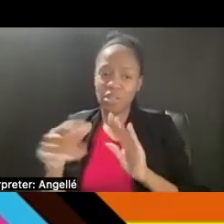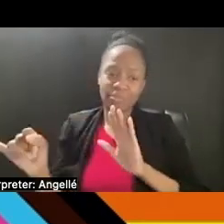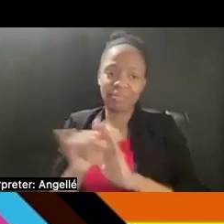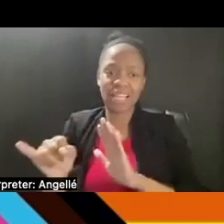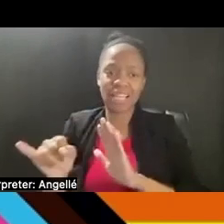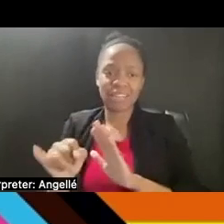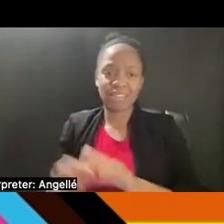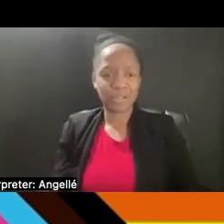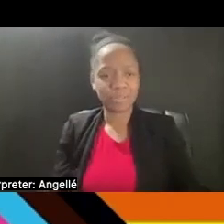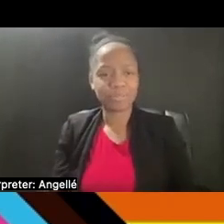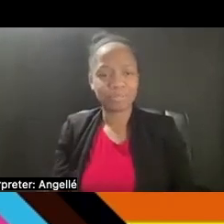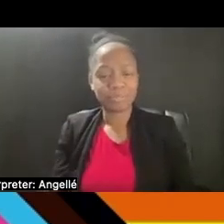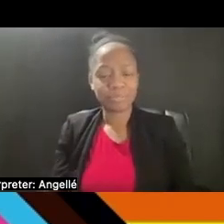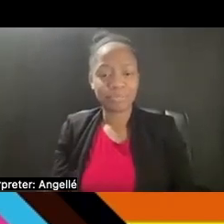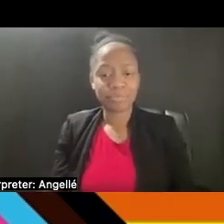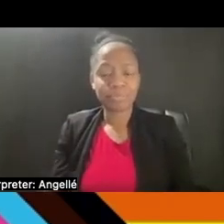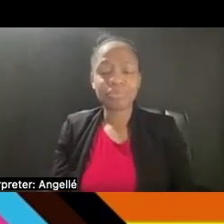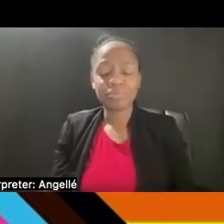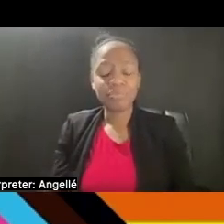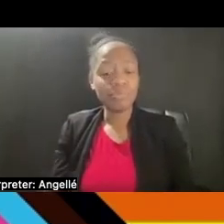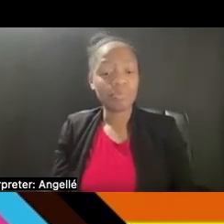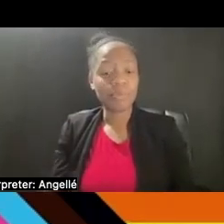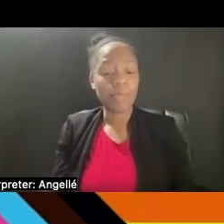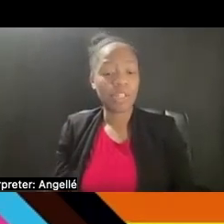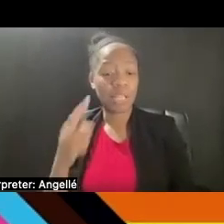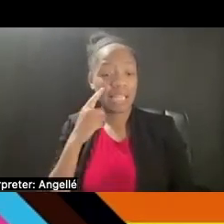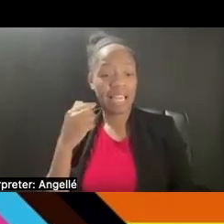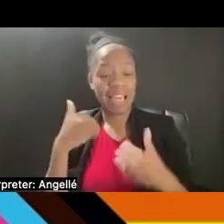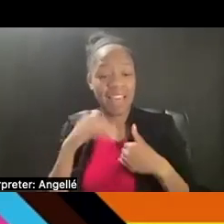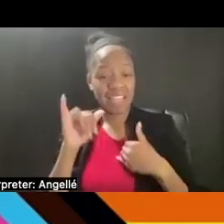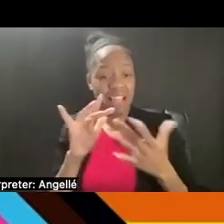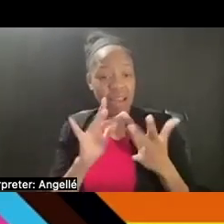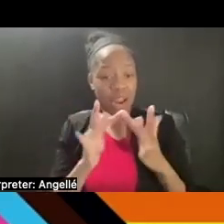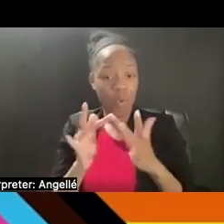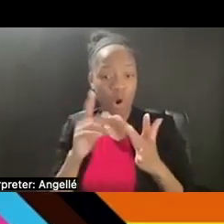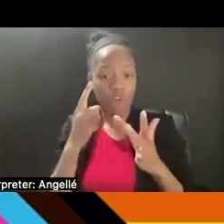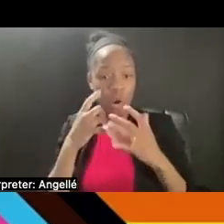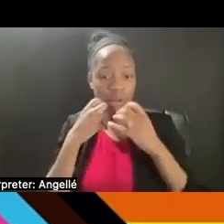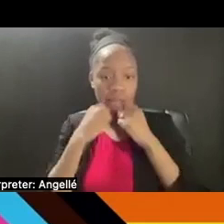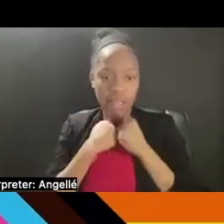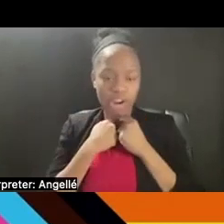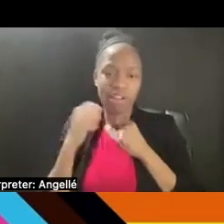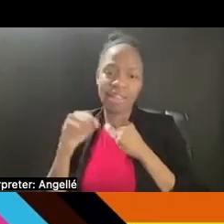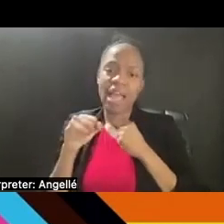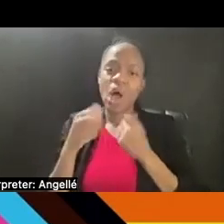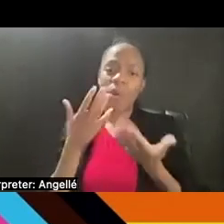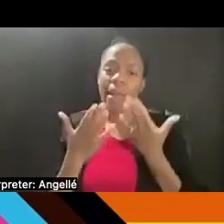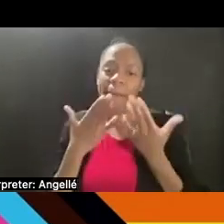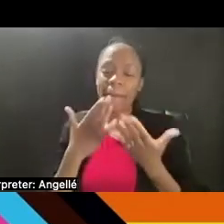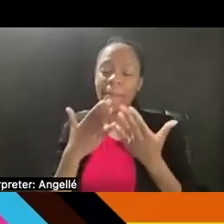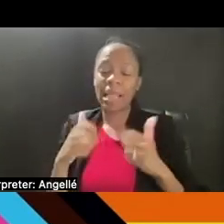so I think that having that network of care, yeah, we might live in really